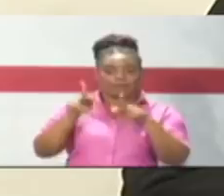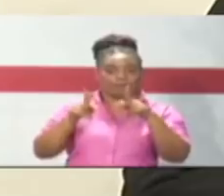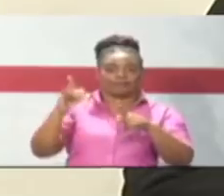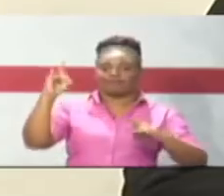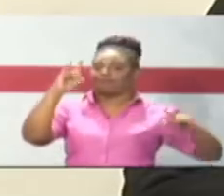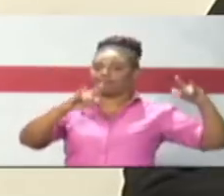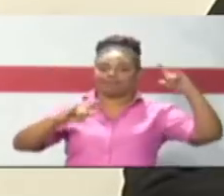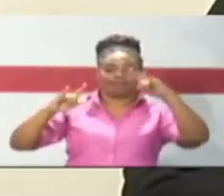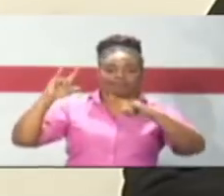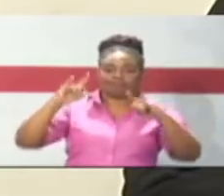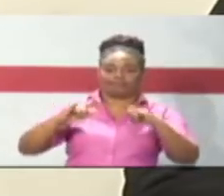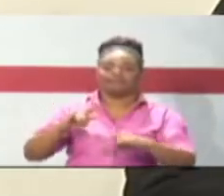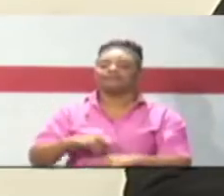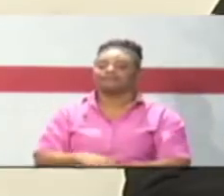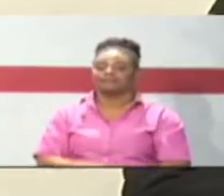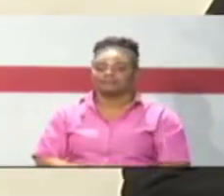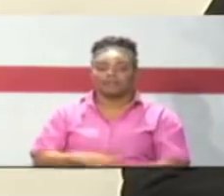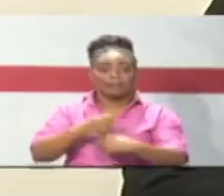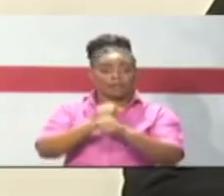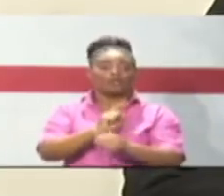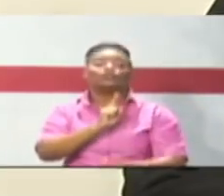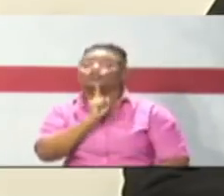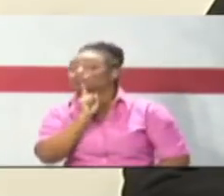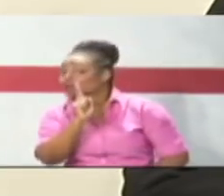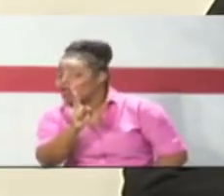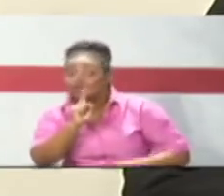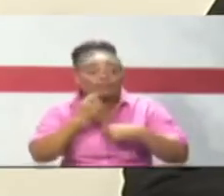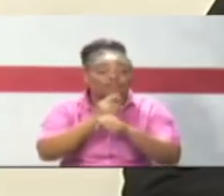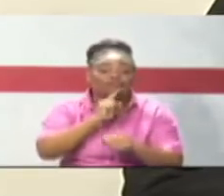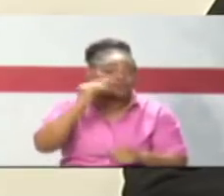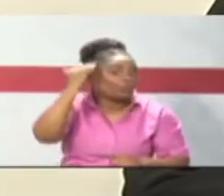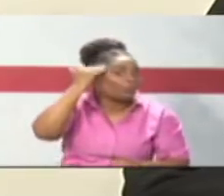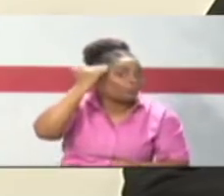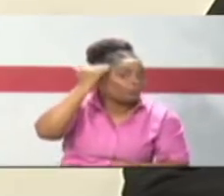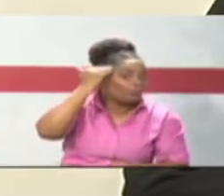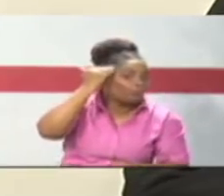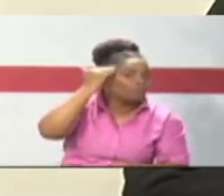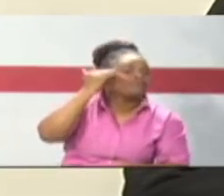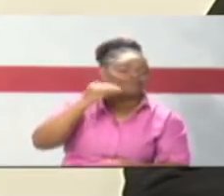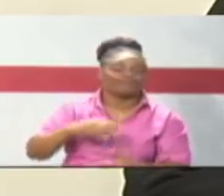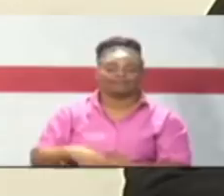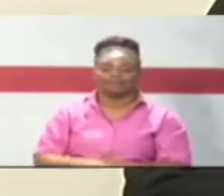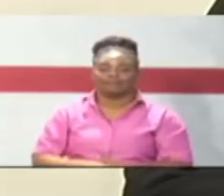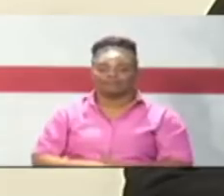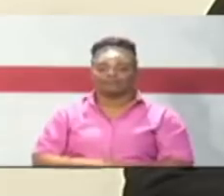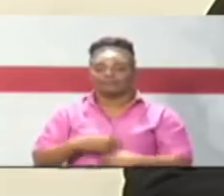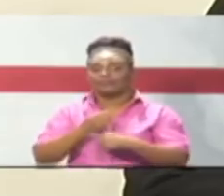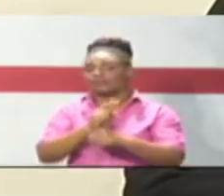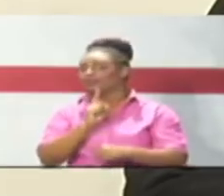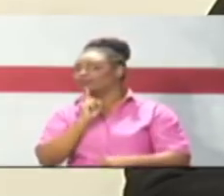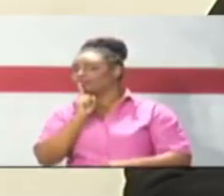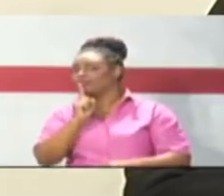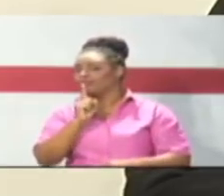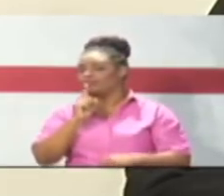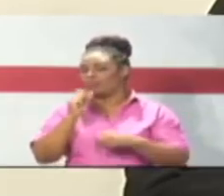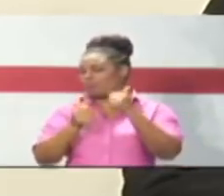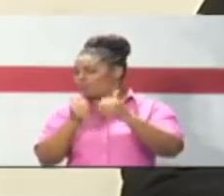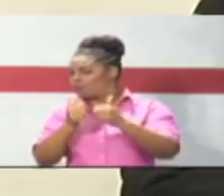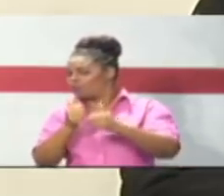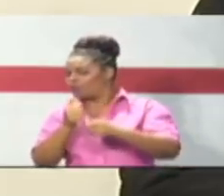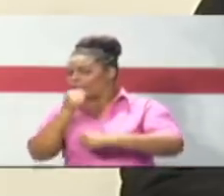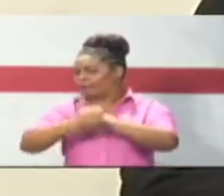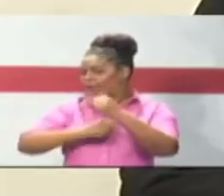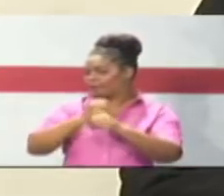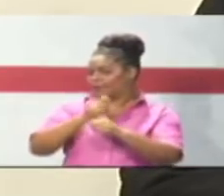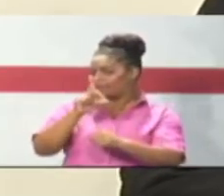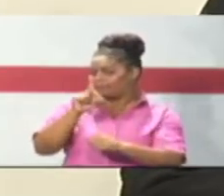from. And we want to make sure that we're aware of what's coming in. But yes, we also do sequence a proportion of the community cases to